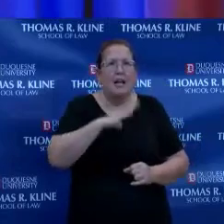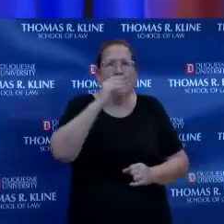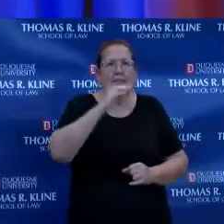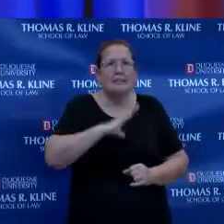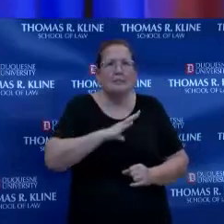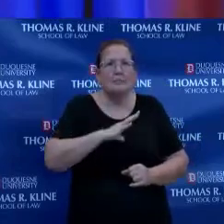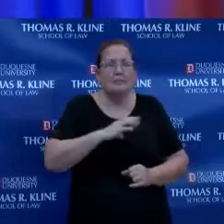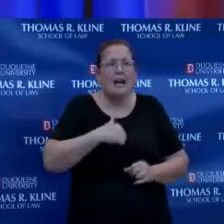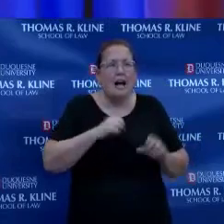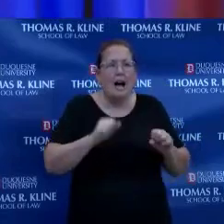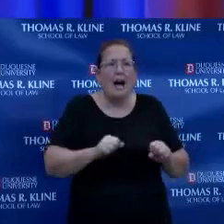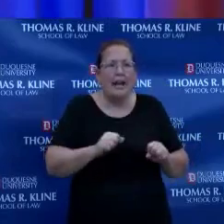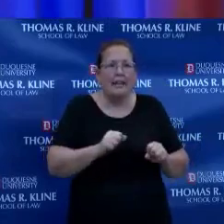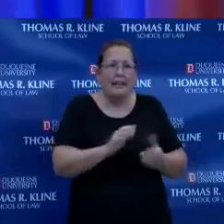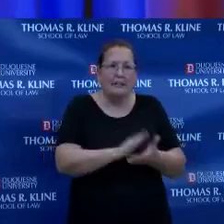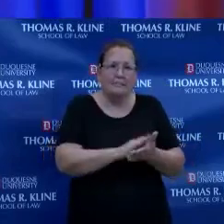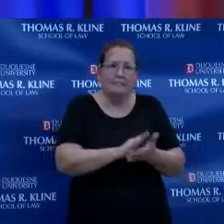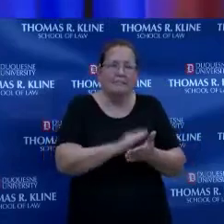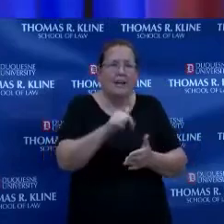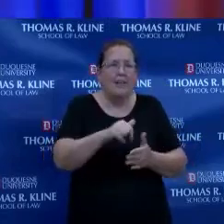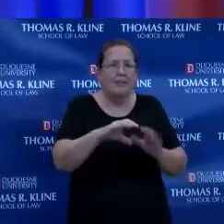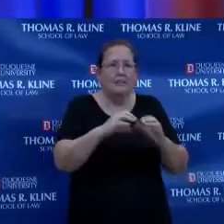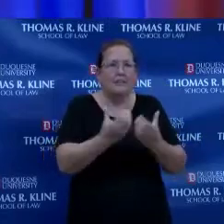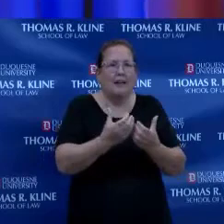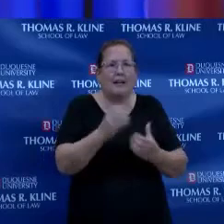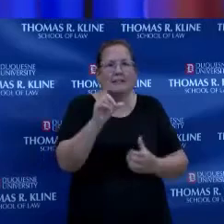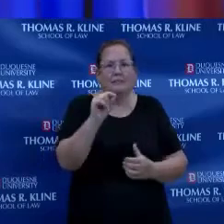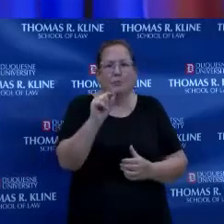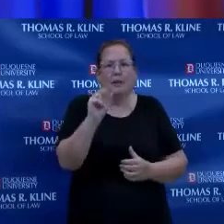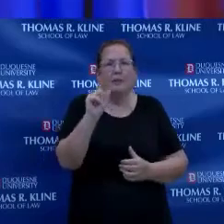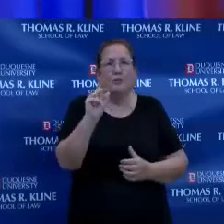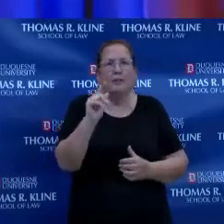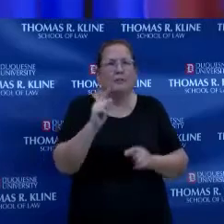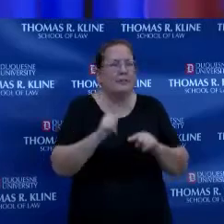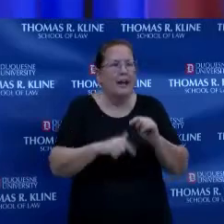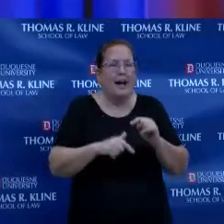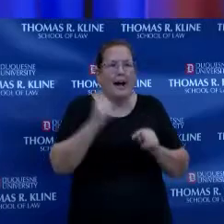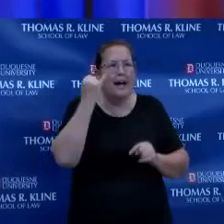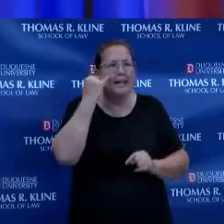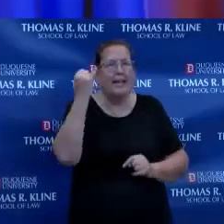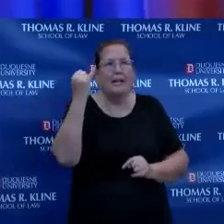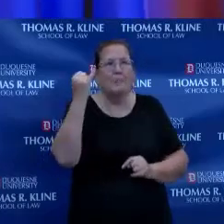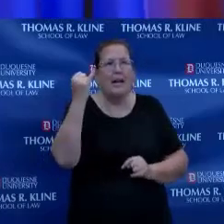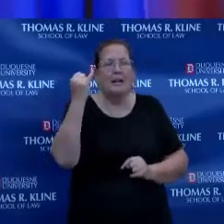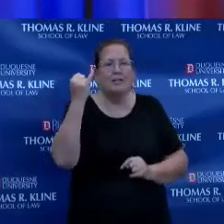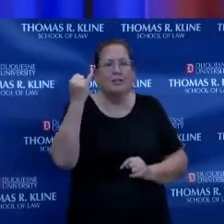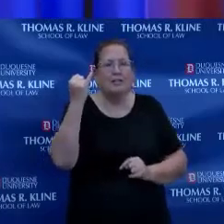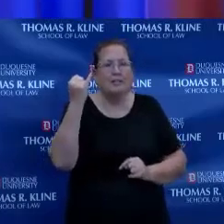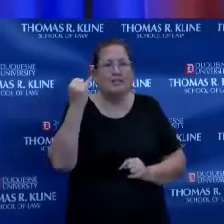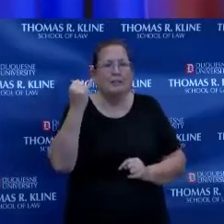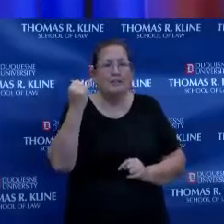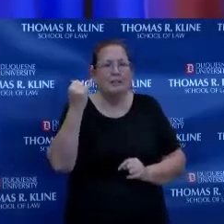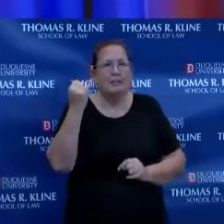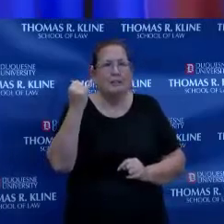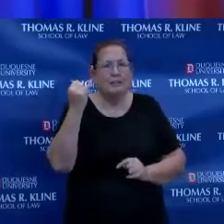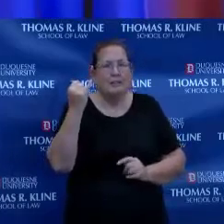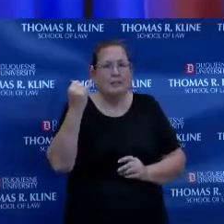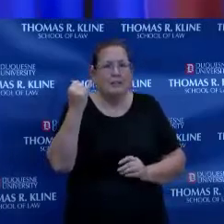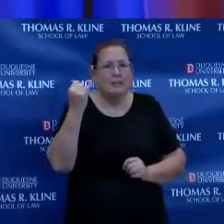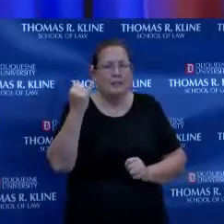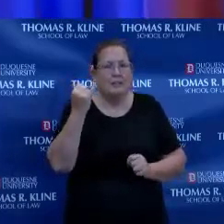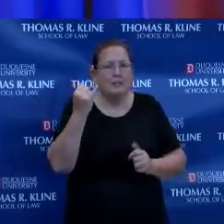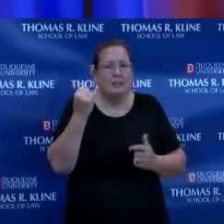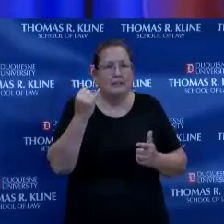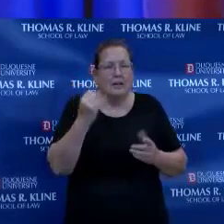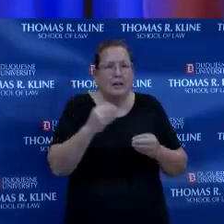this class of 2023. I can't imagine a better class to represent this law school in the professional